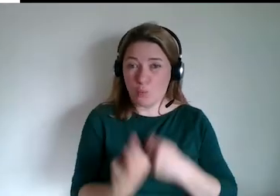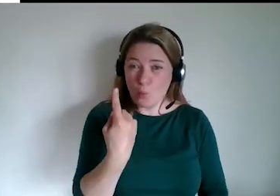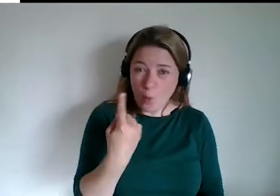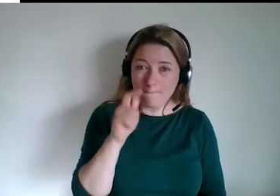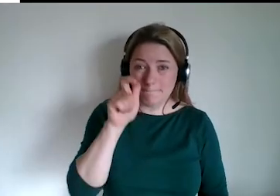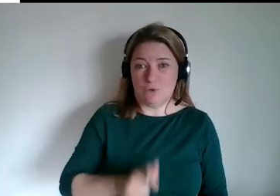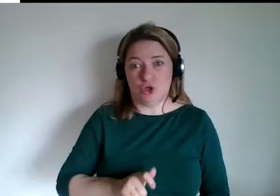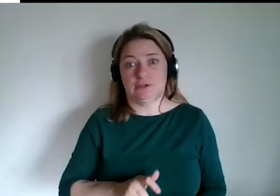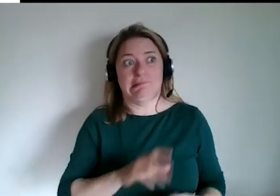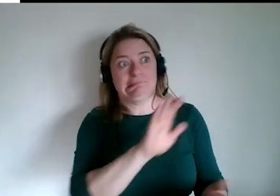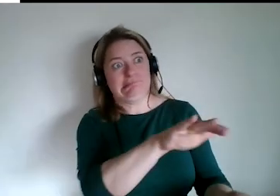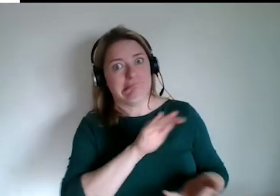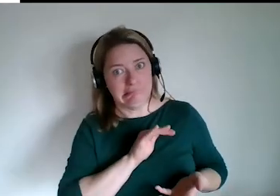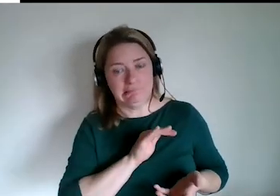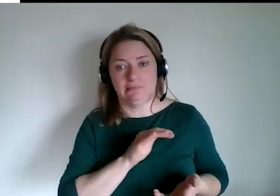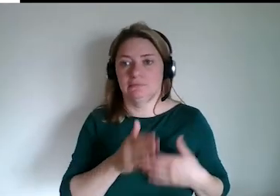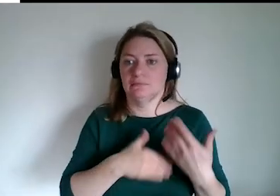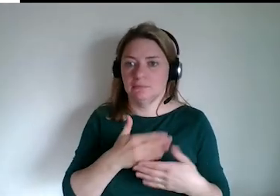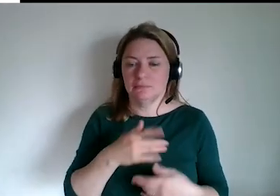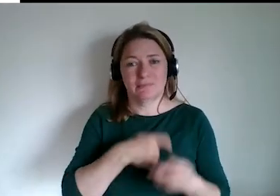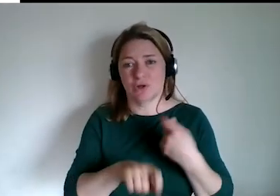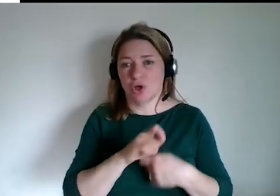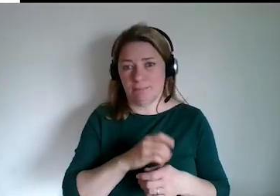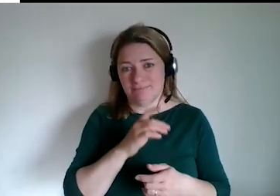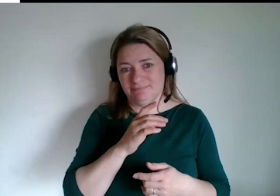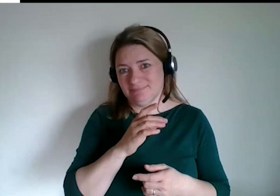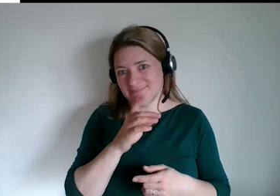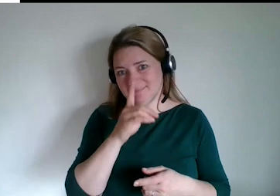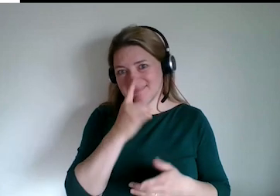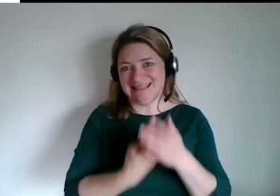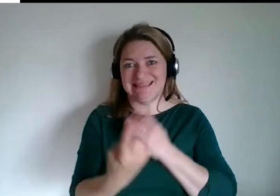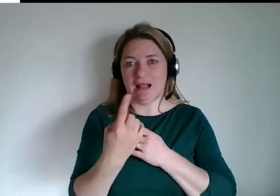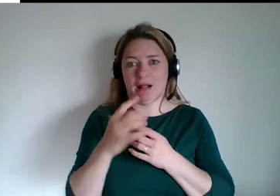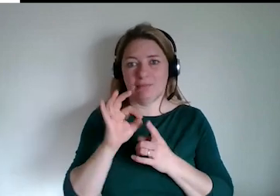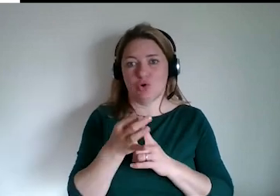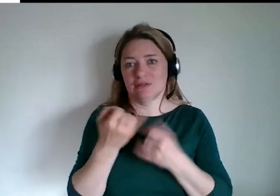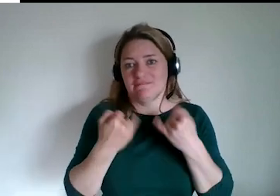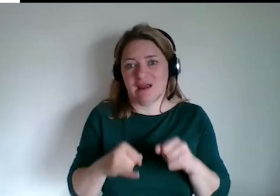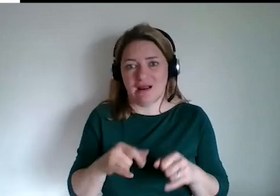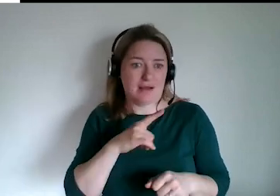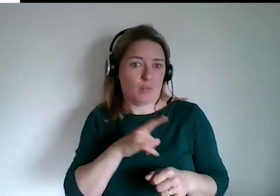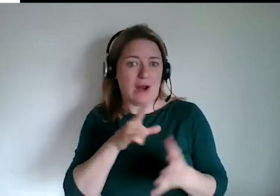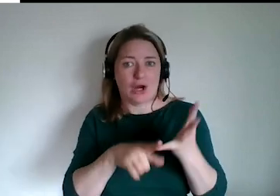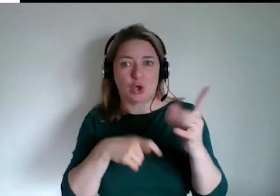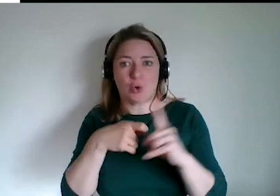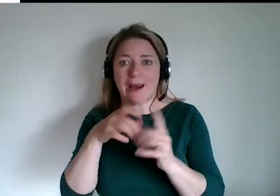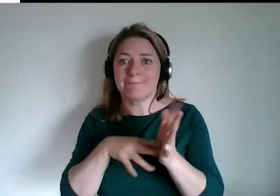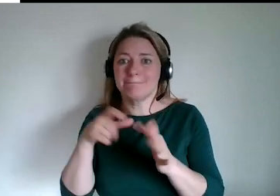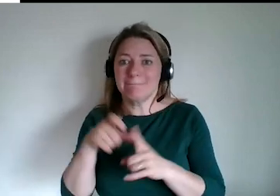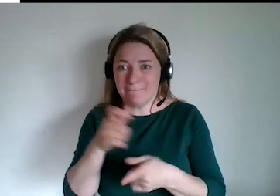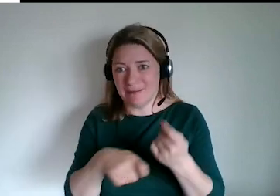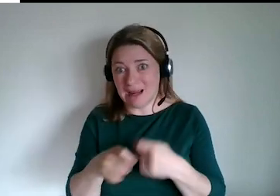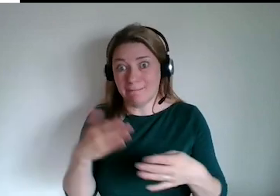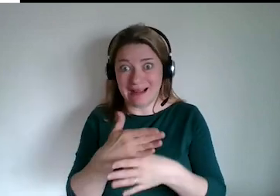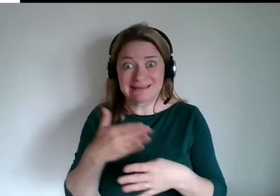turned into a single point of failure when UKMED became very active. So now they've put more people in to do